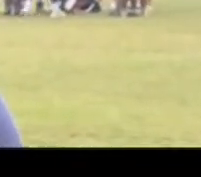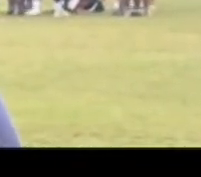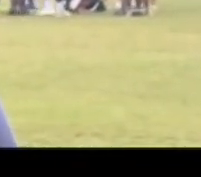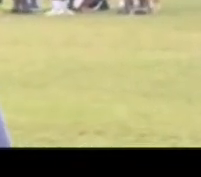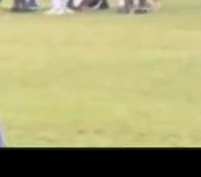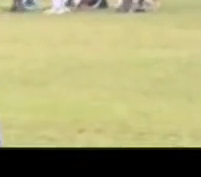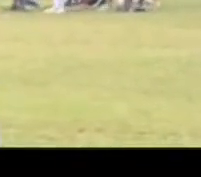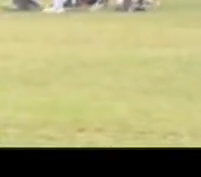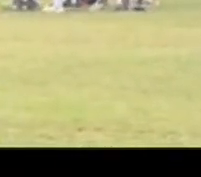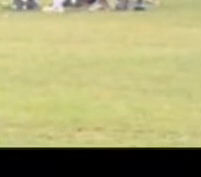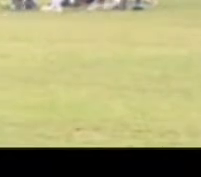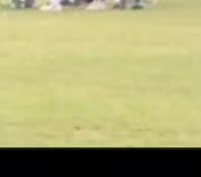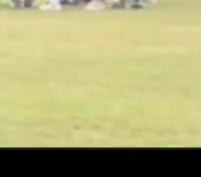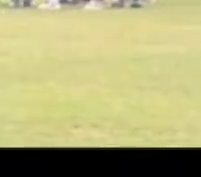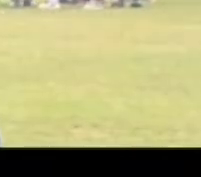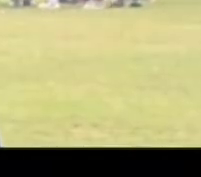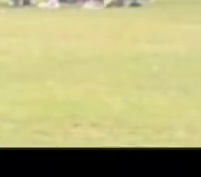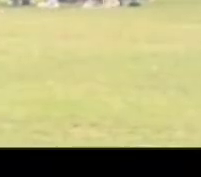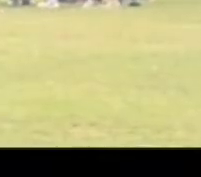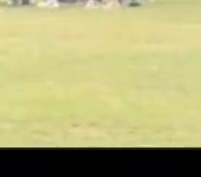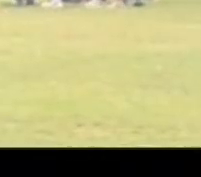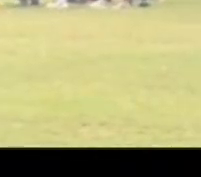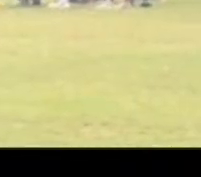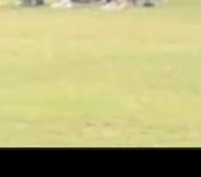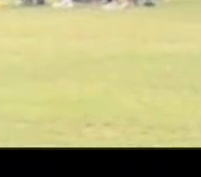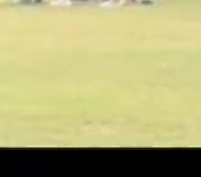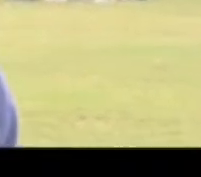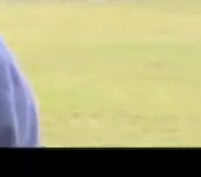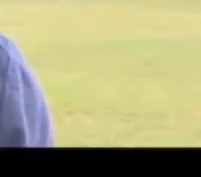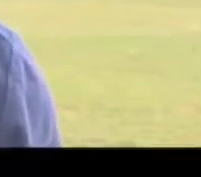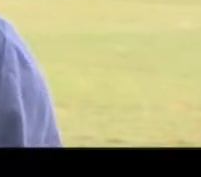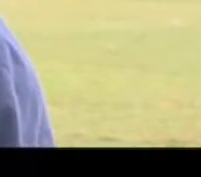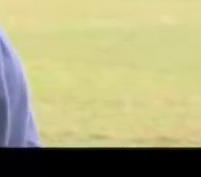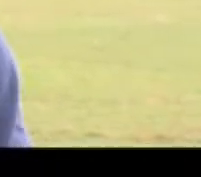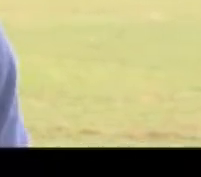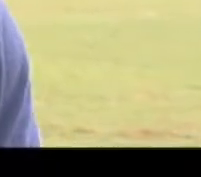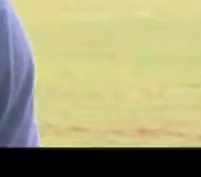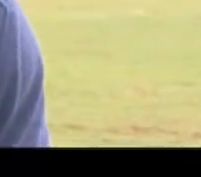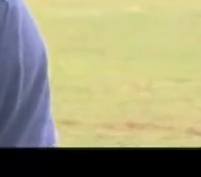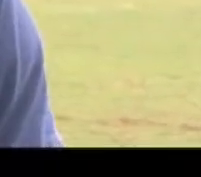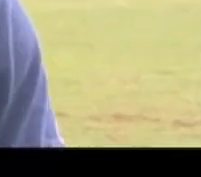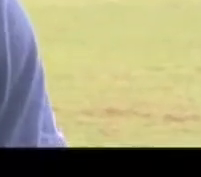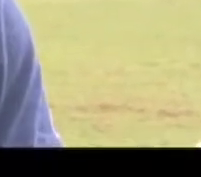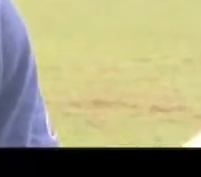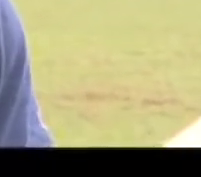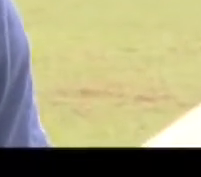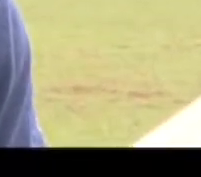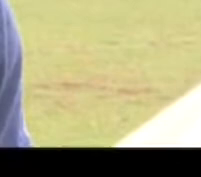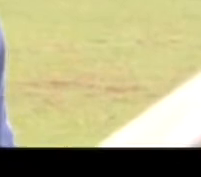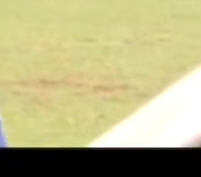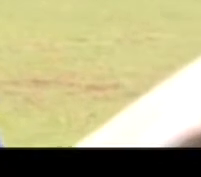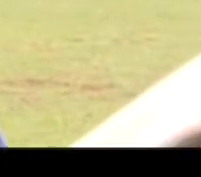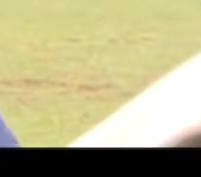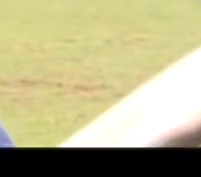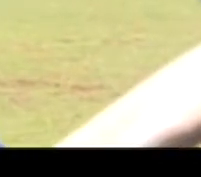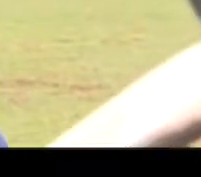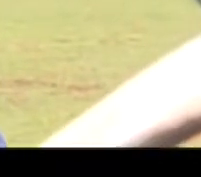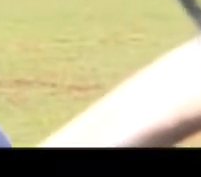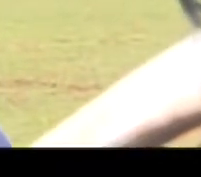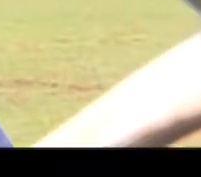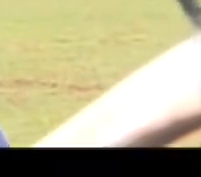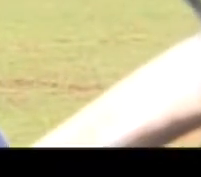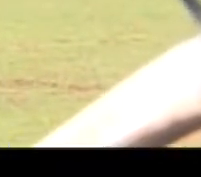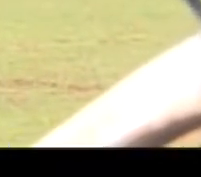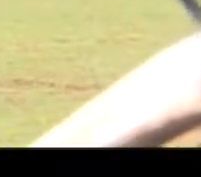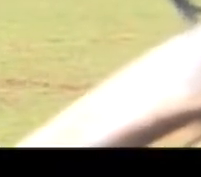In Fiji, at home, we don't have washing machine. And we have a board and a soap, and you can do soap with water and then you brush.